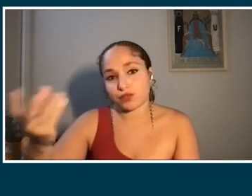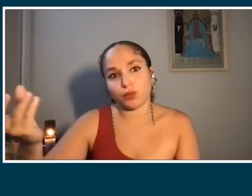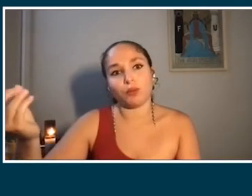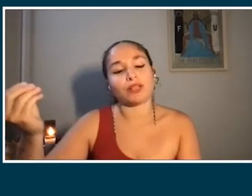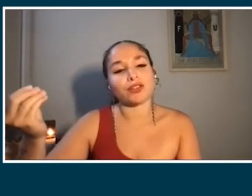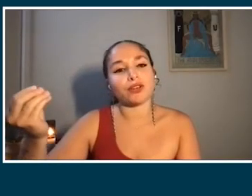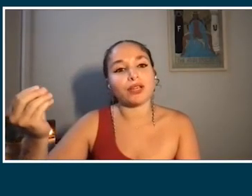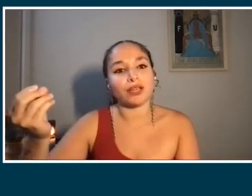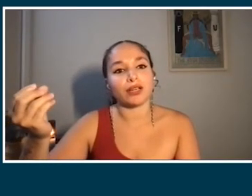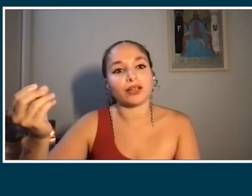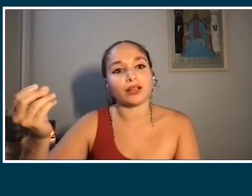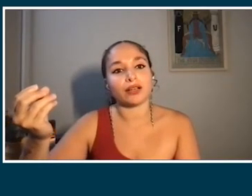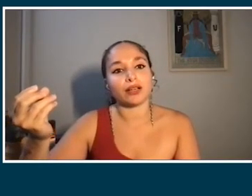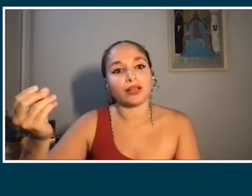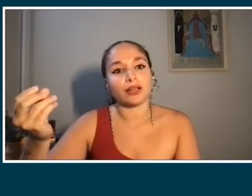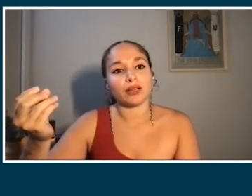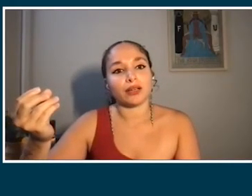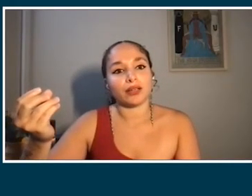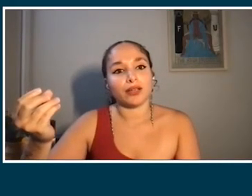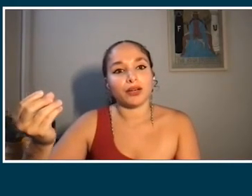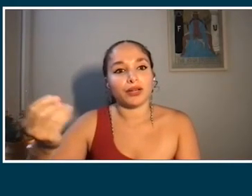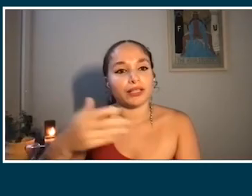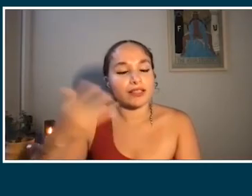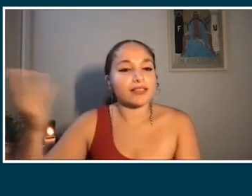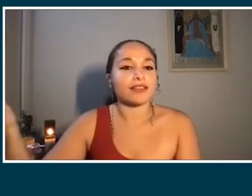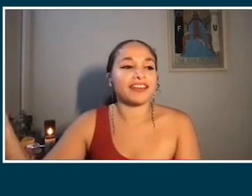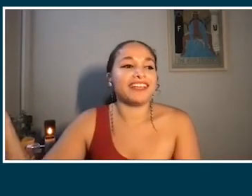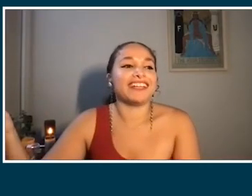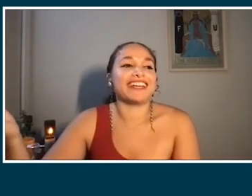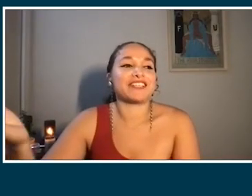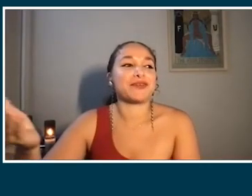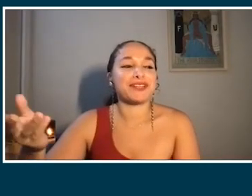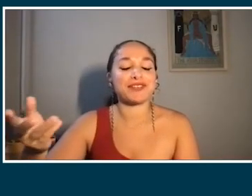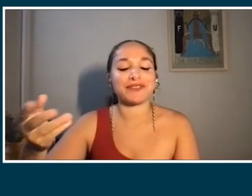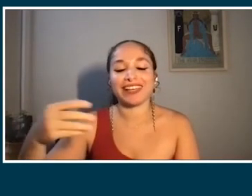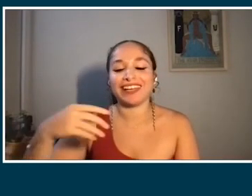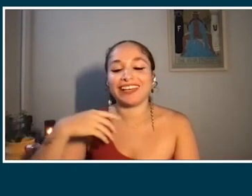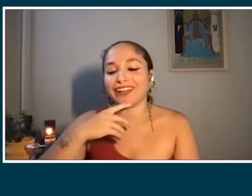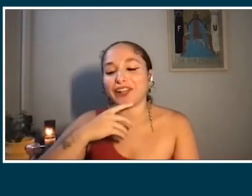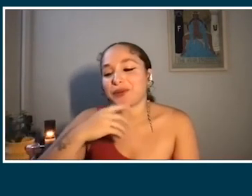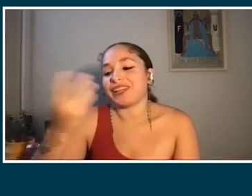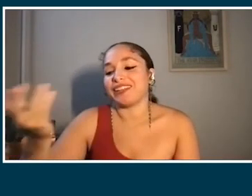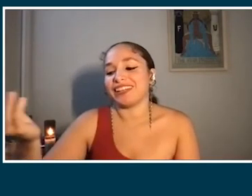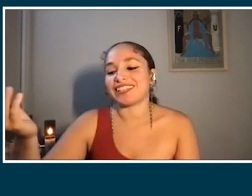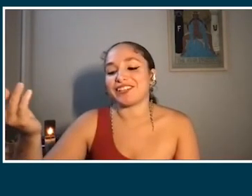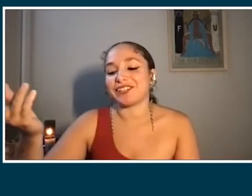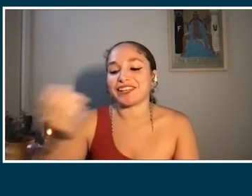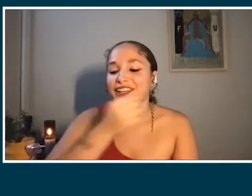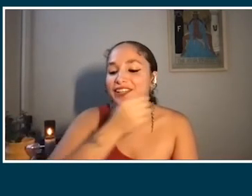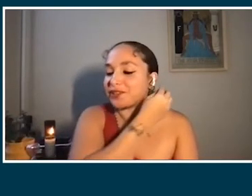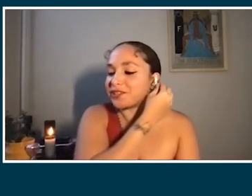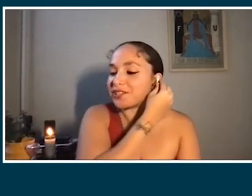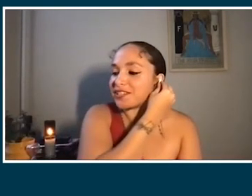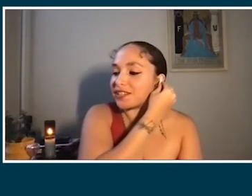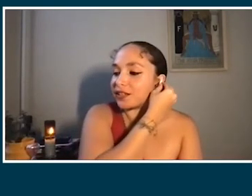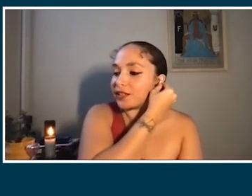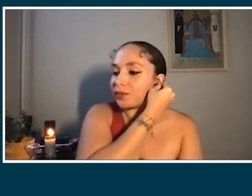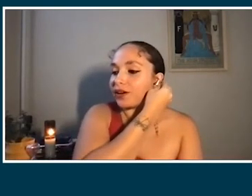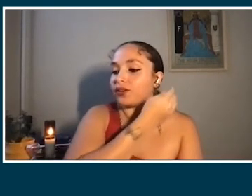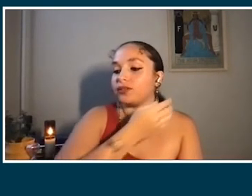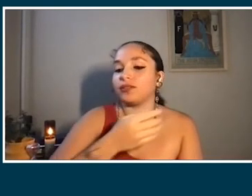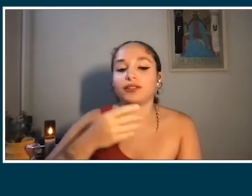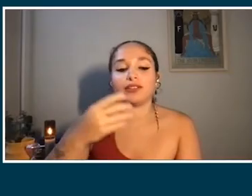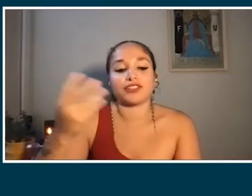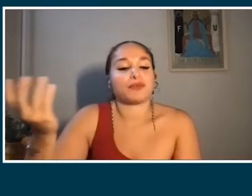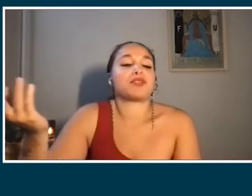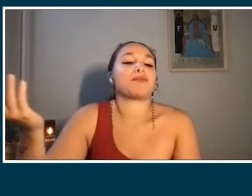only entryway into compassion is to ask, well, what's hurting here? You know, and this is like so much of another way to